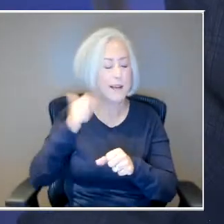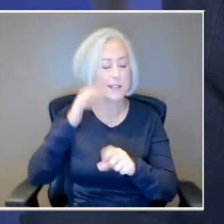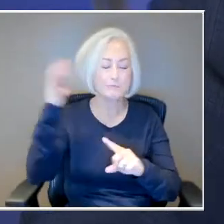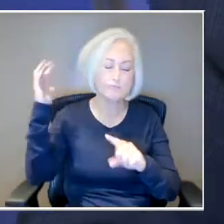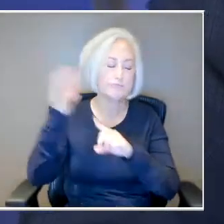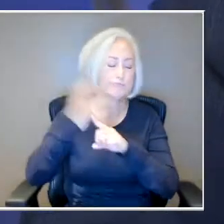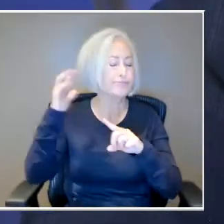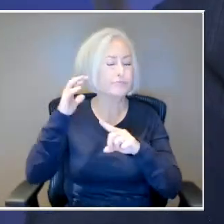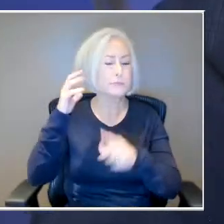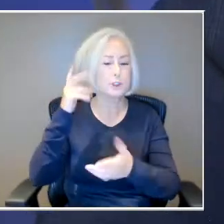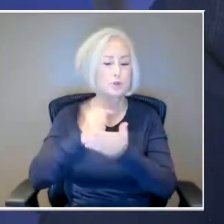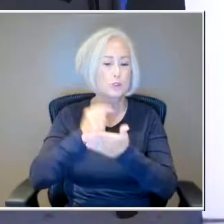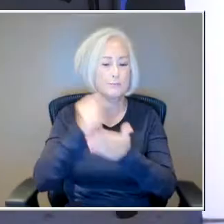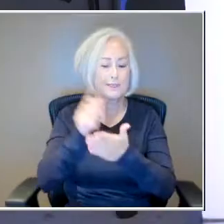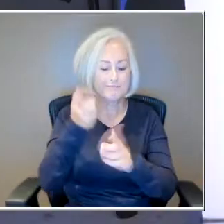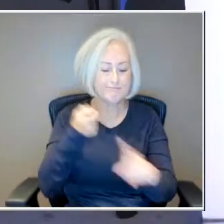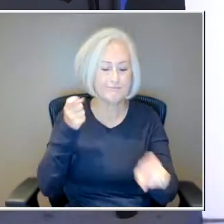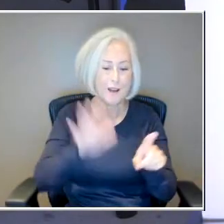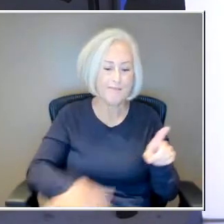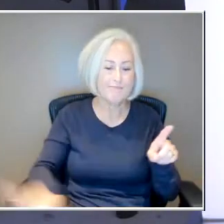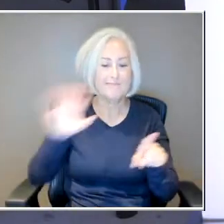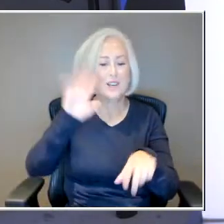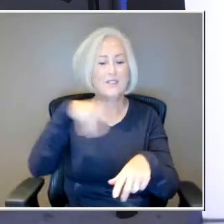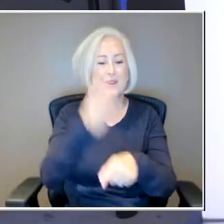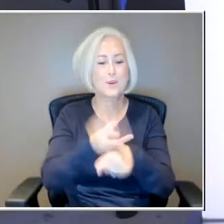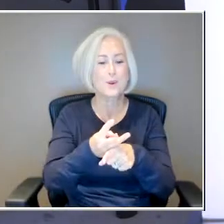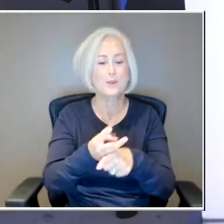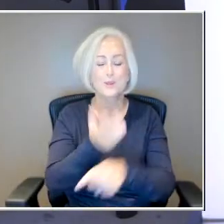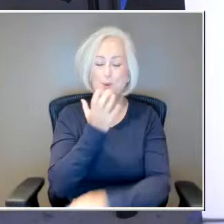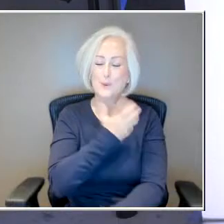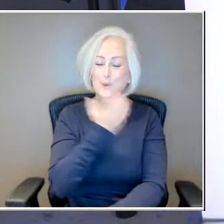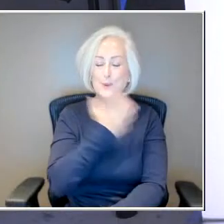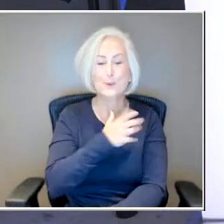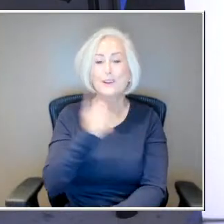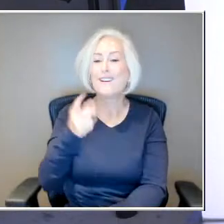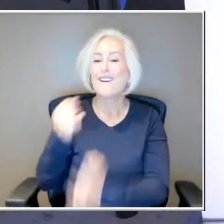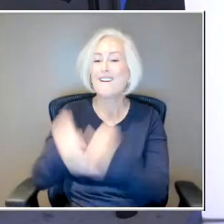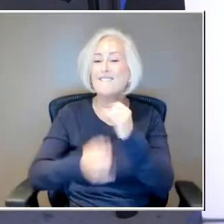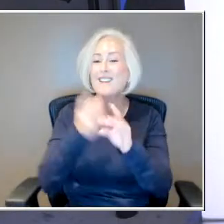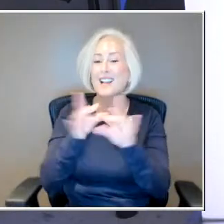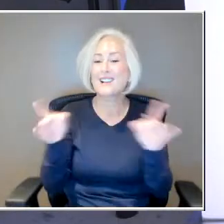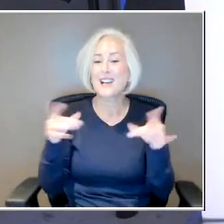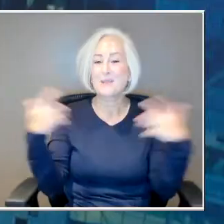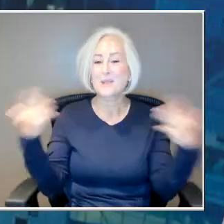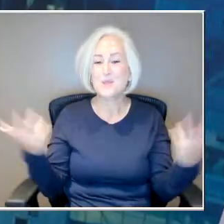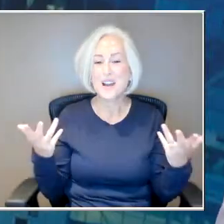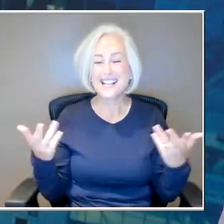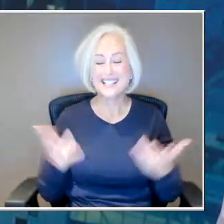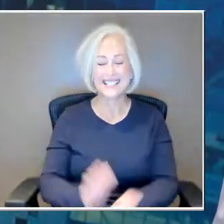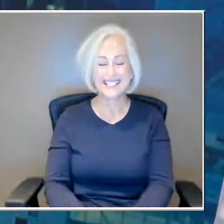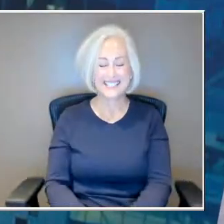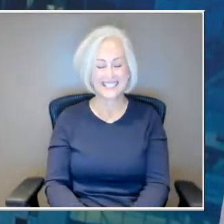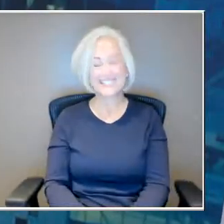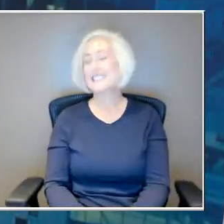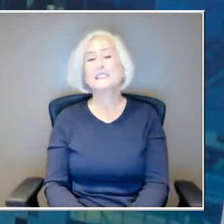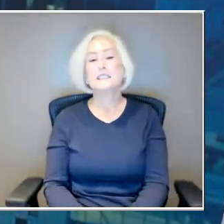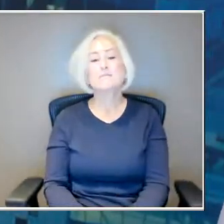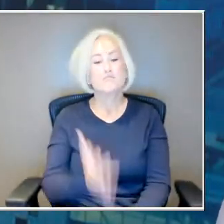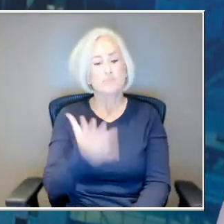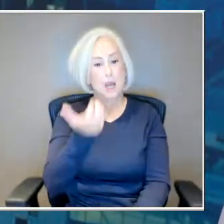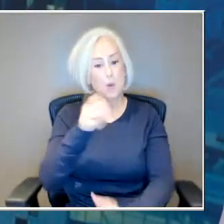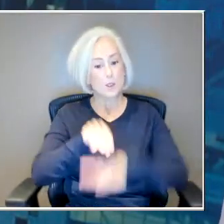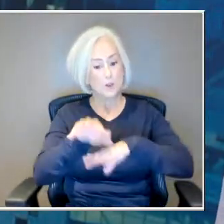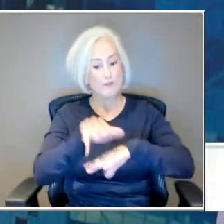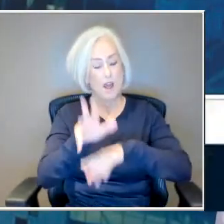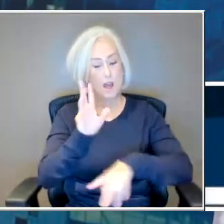remarkable. Hard to follow that. What's the big takeaway? Well, the big takeaway, I also want to advise a lot of patients. You're